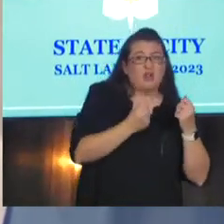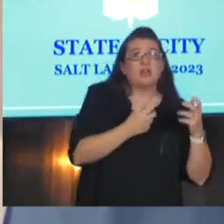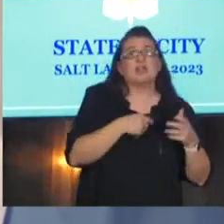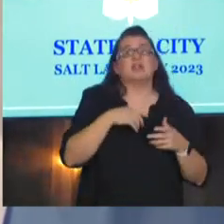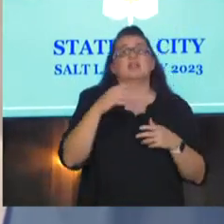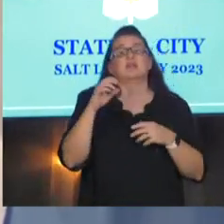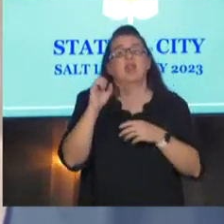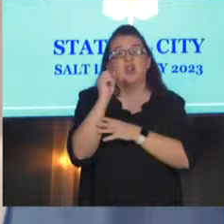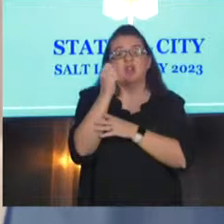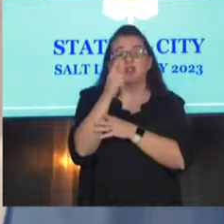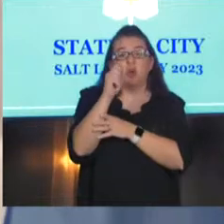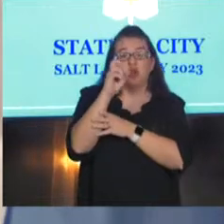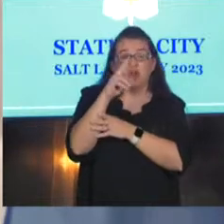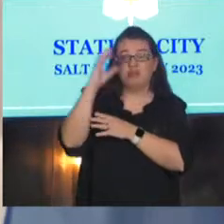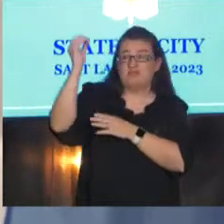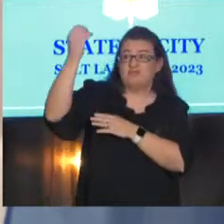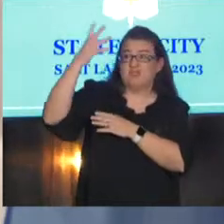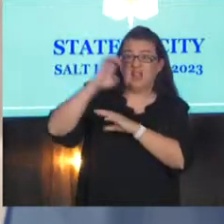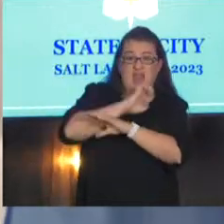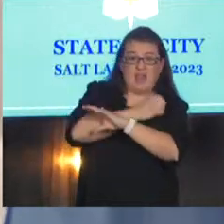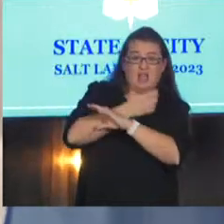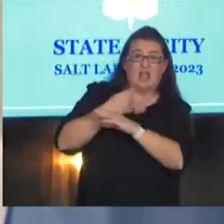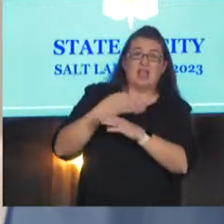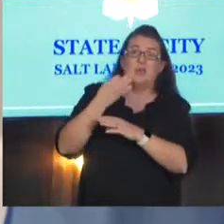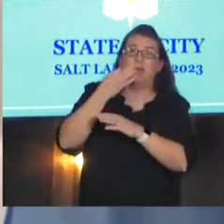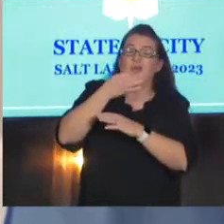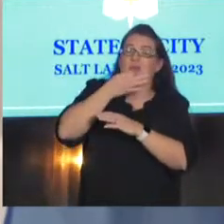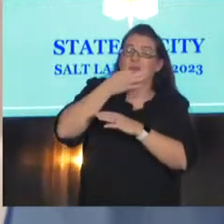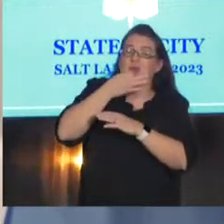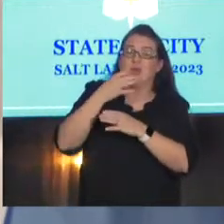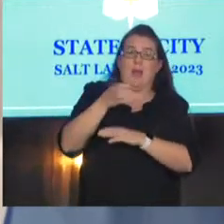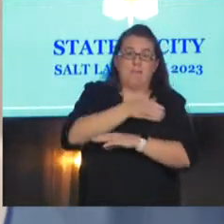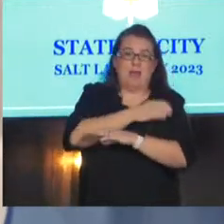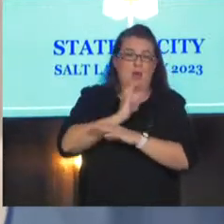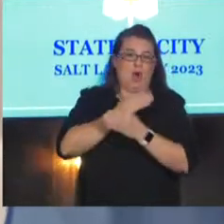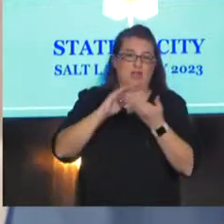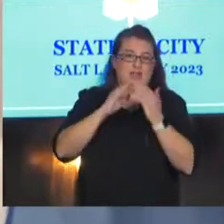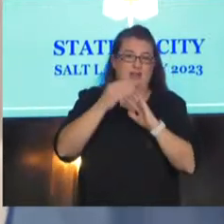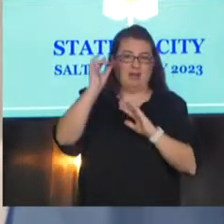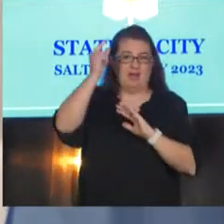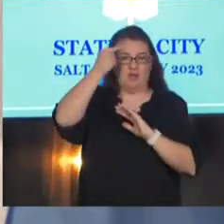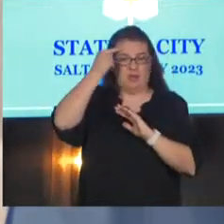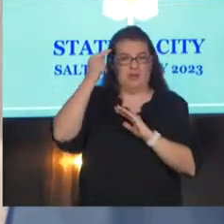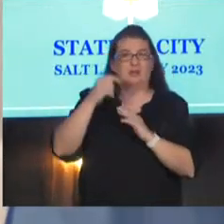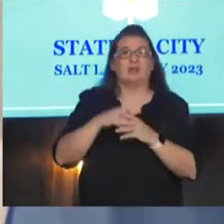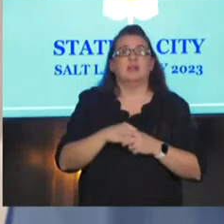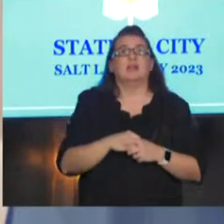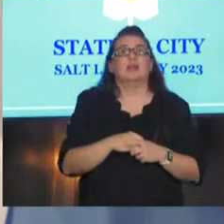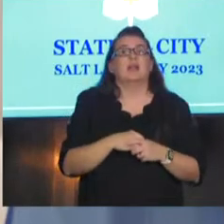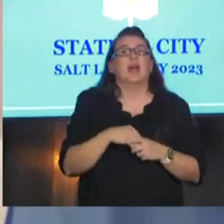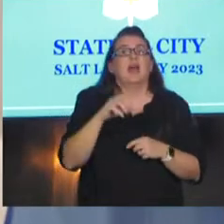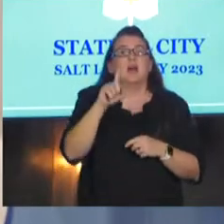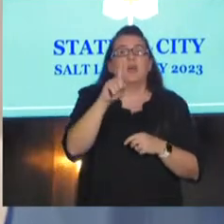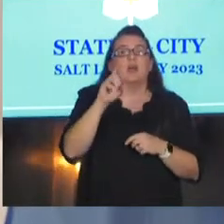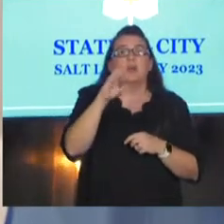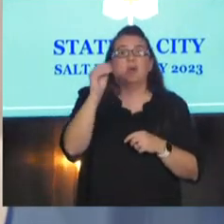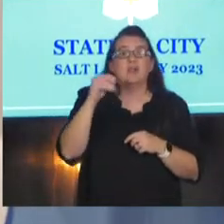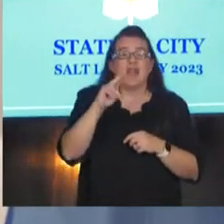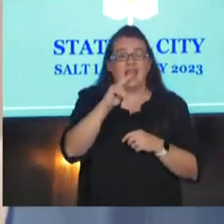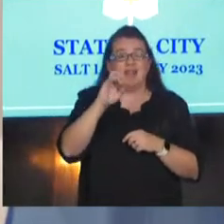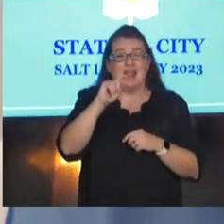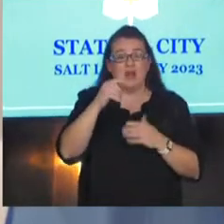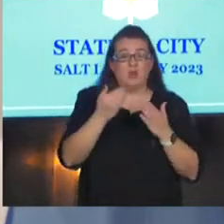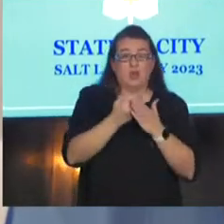the solar energy that will soon power our city government, the net 100% renewable energy that is finally on track to